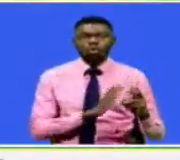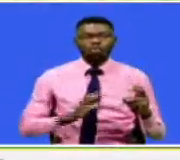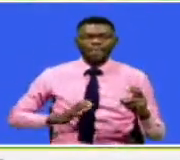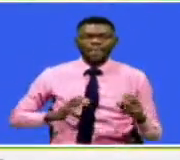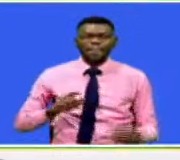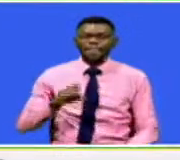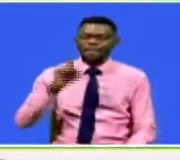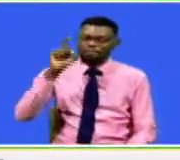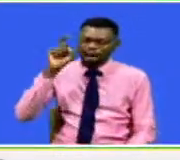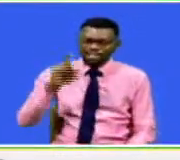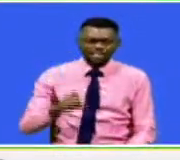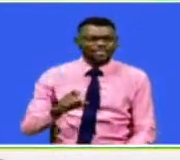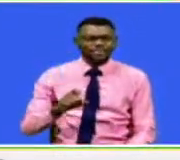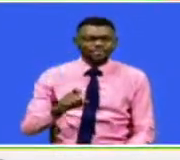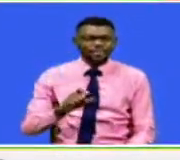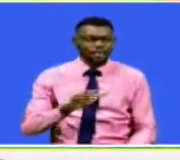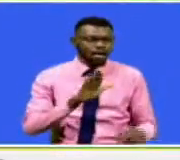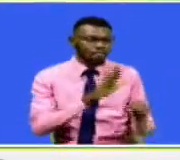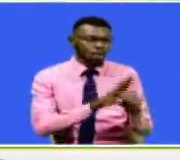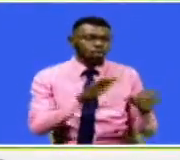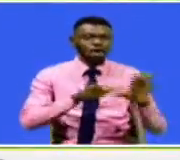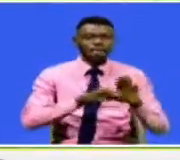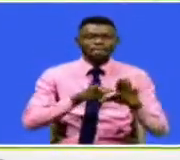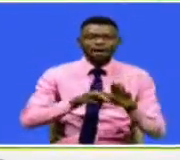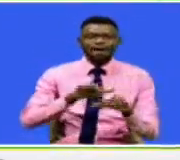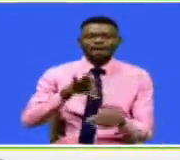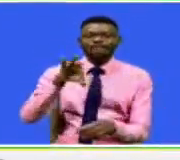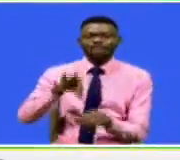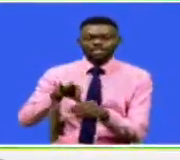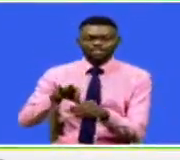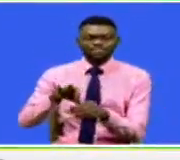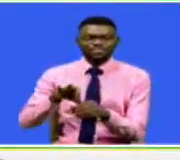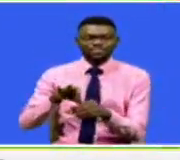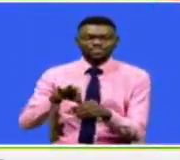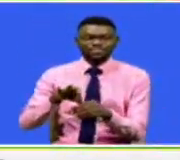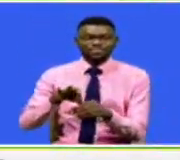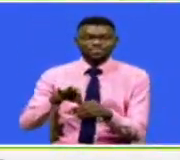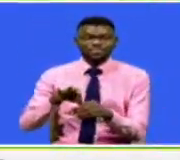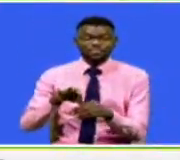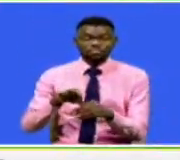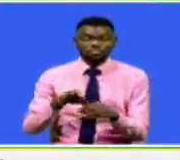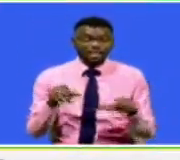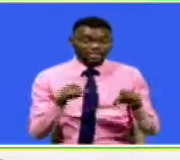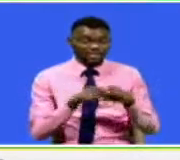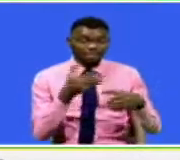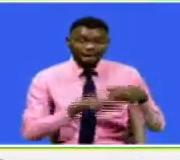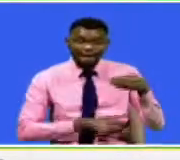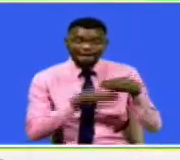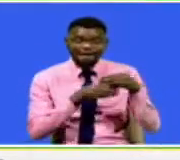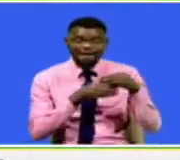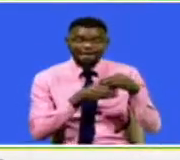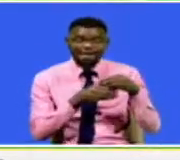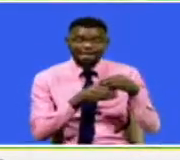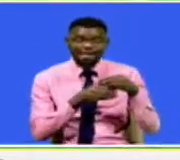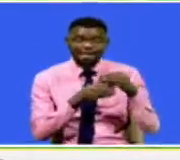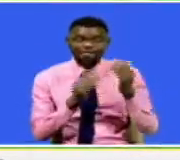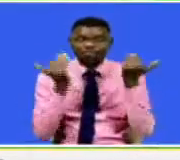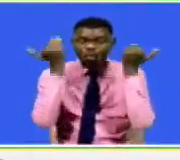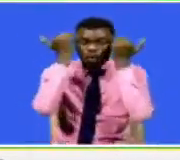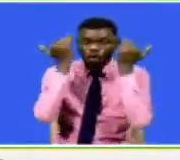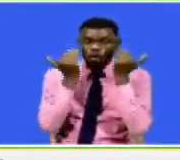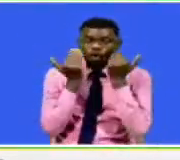by a majority of the members present and voting. In addition, the Court of